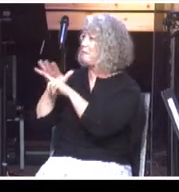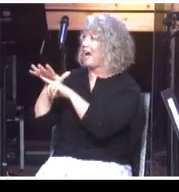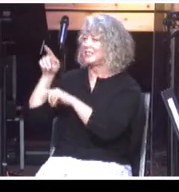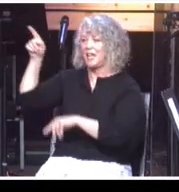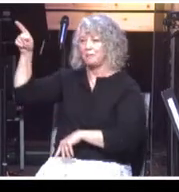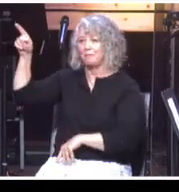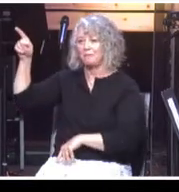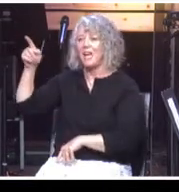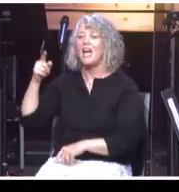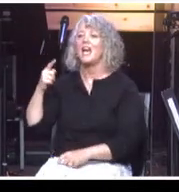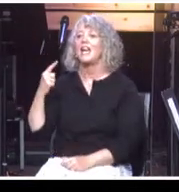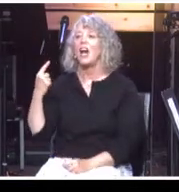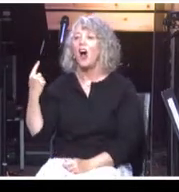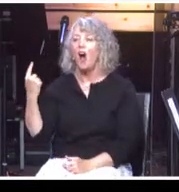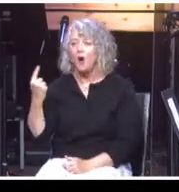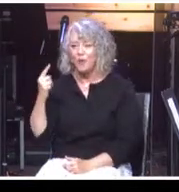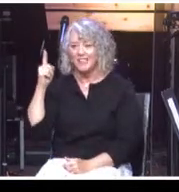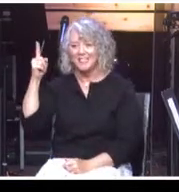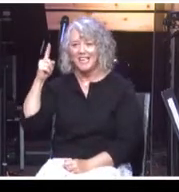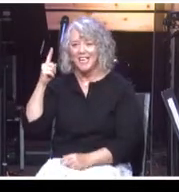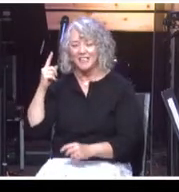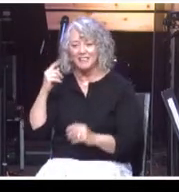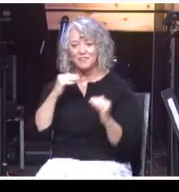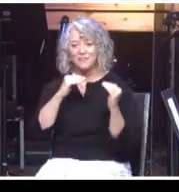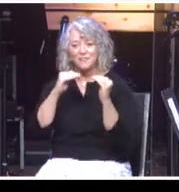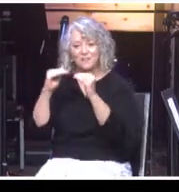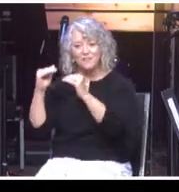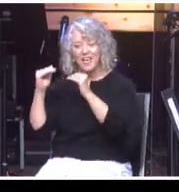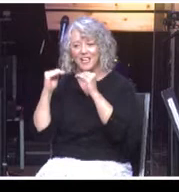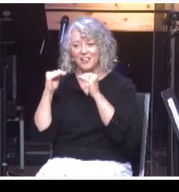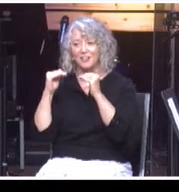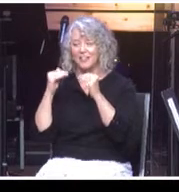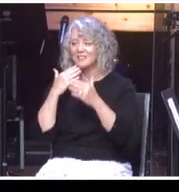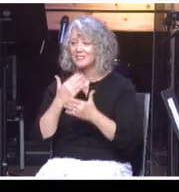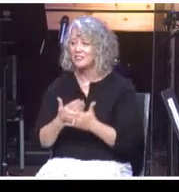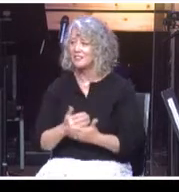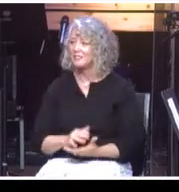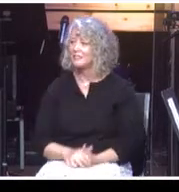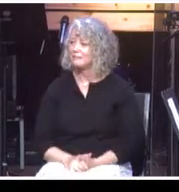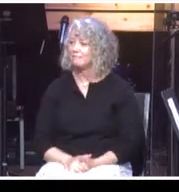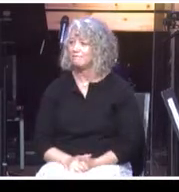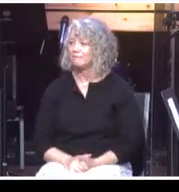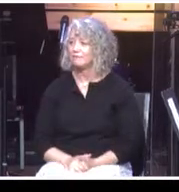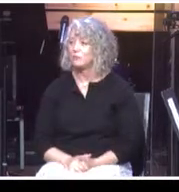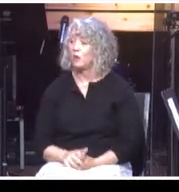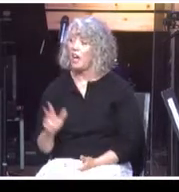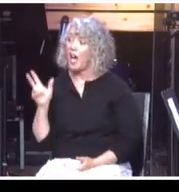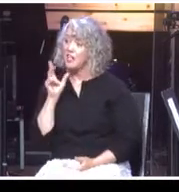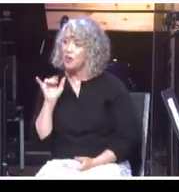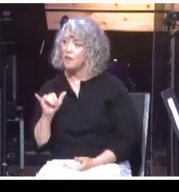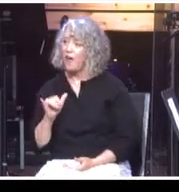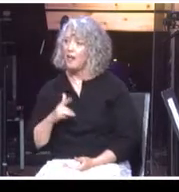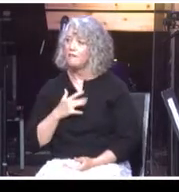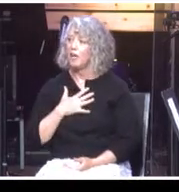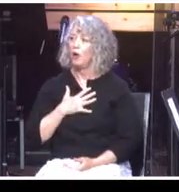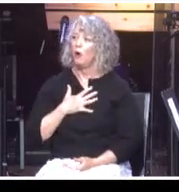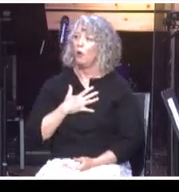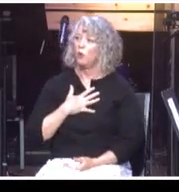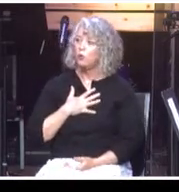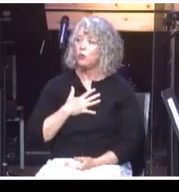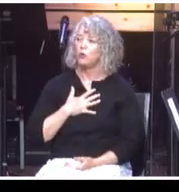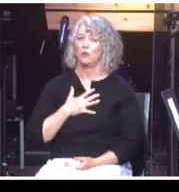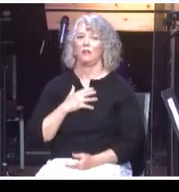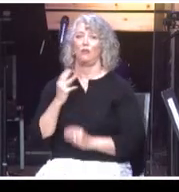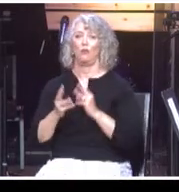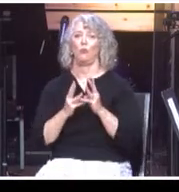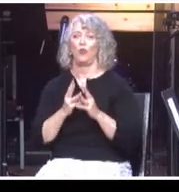always just. Now see, that's tremendously reassuring to us who live in a world that's full of